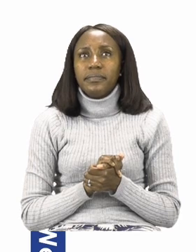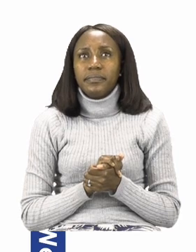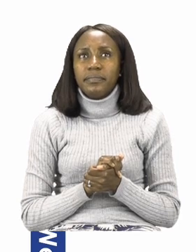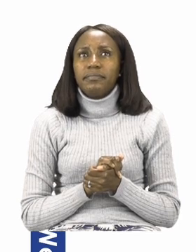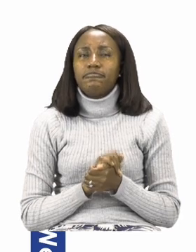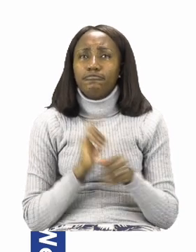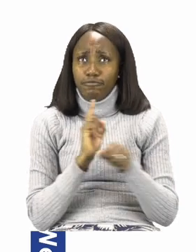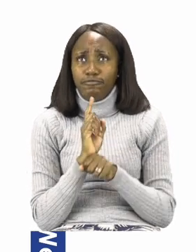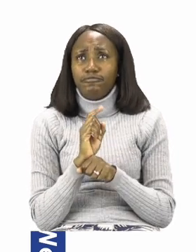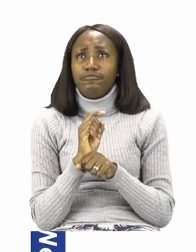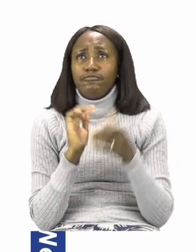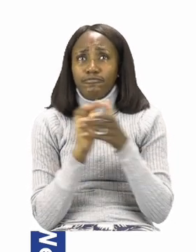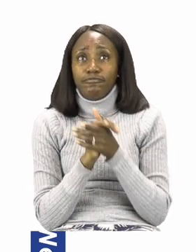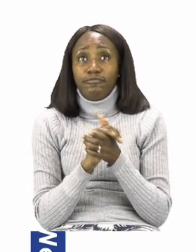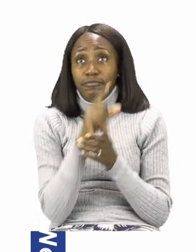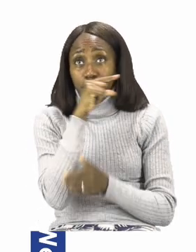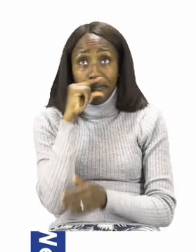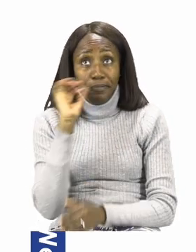friend, Tom,